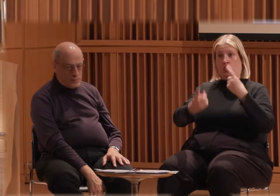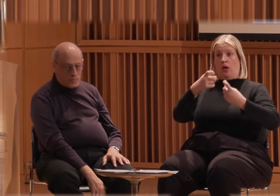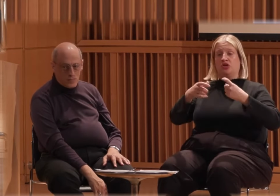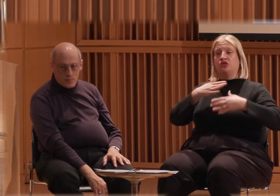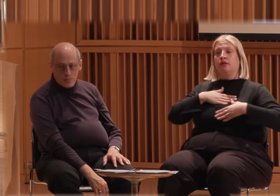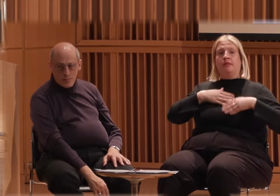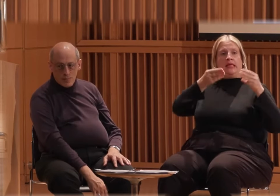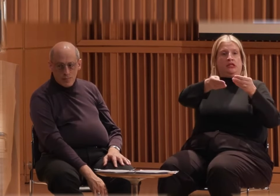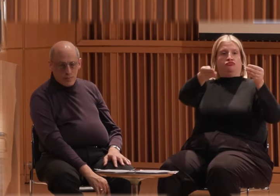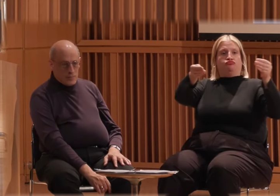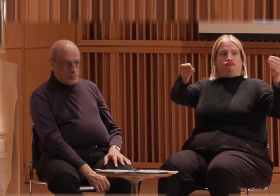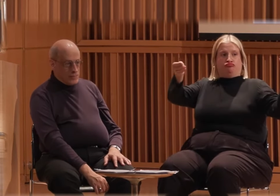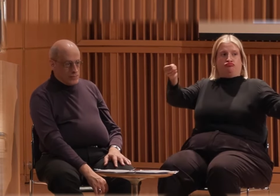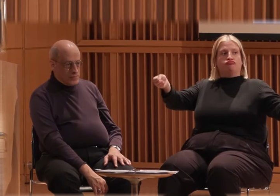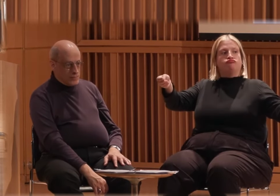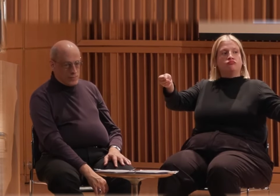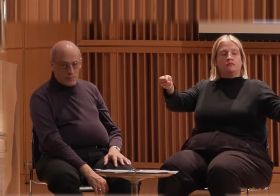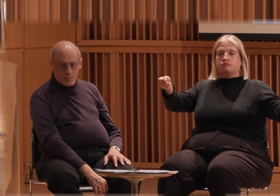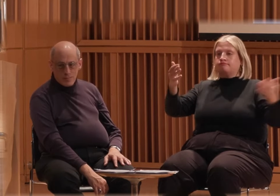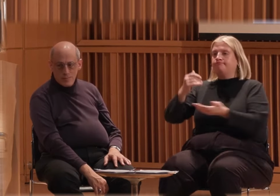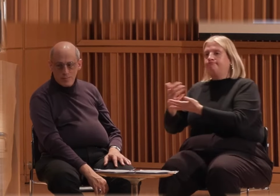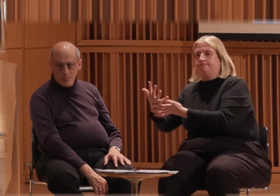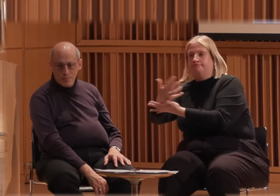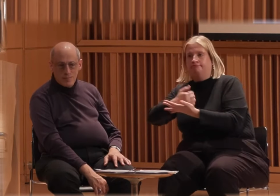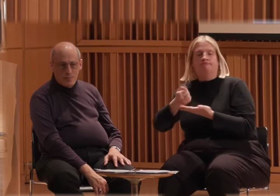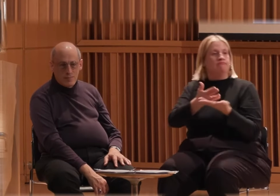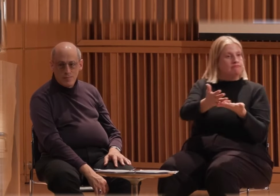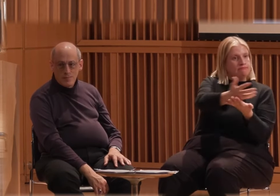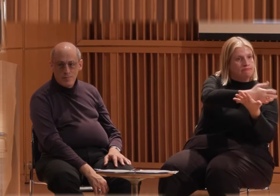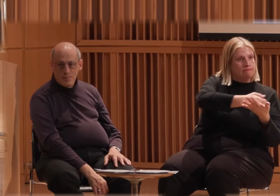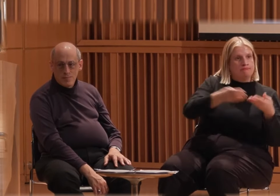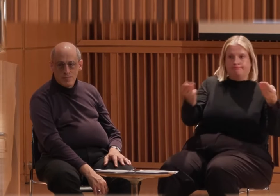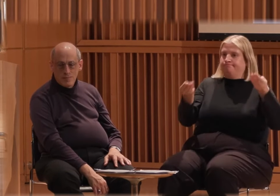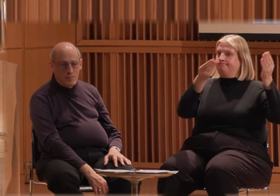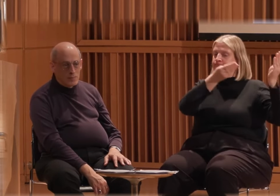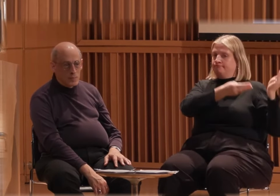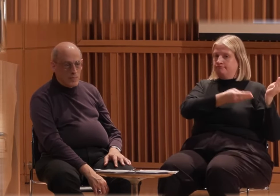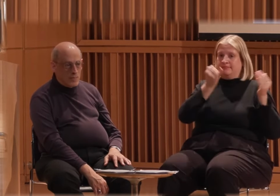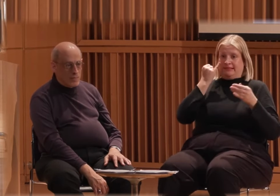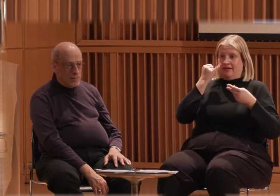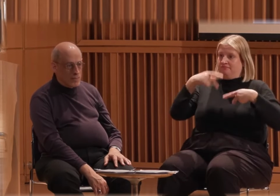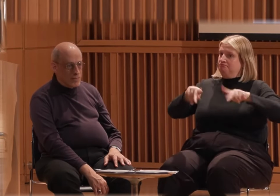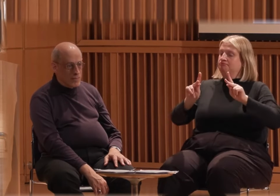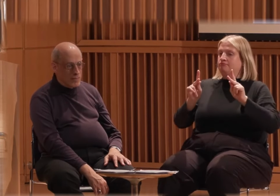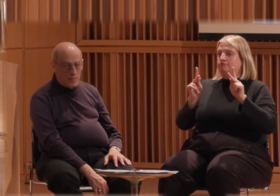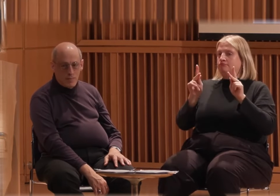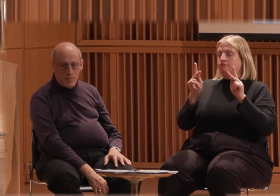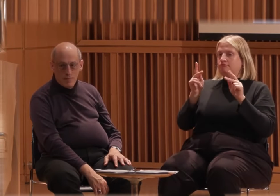them to your right, so that we can maybe, if we have the chance in a couple